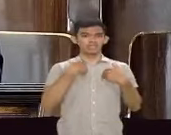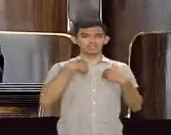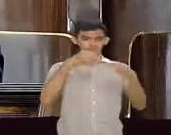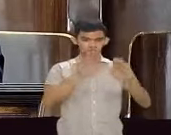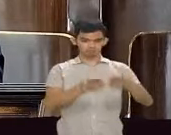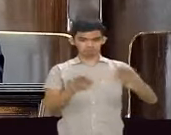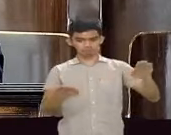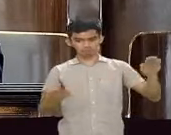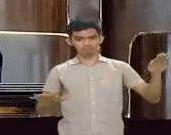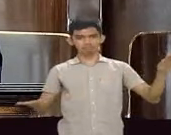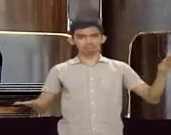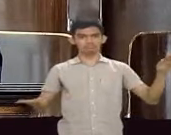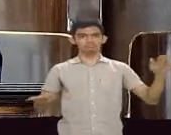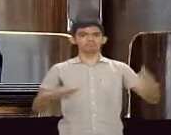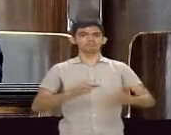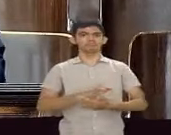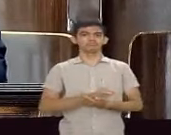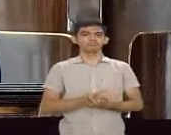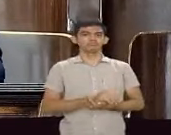daughters.